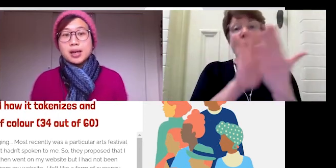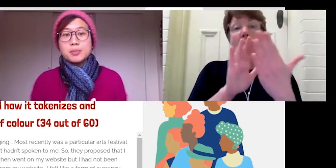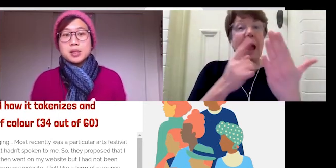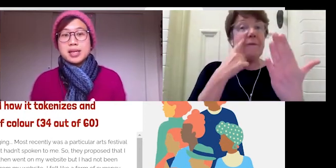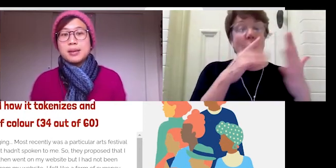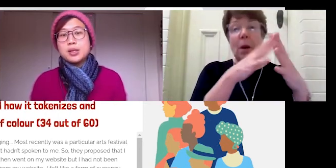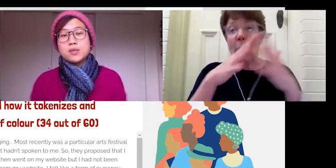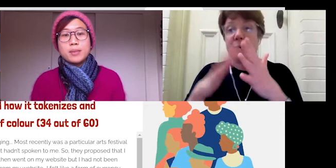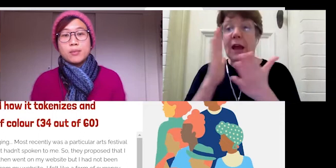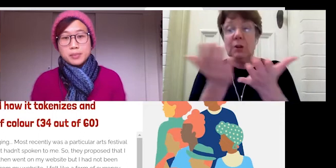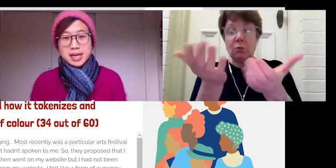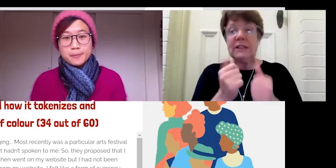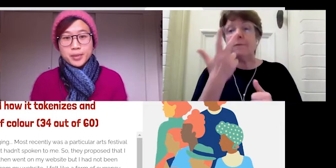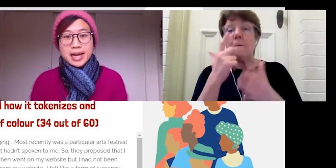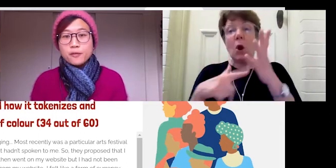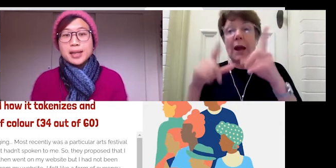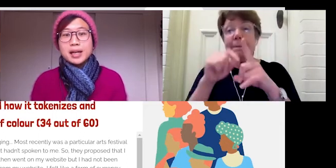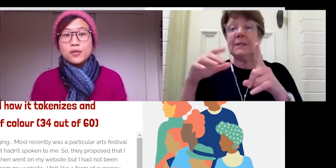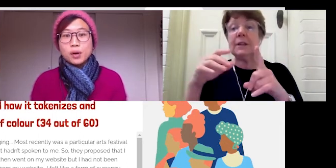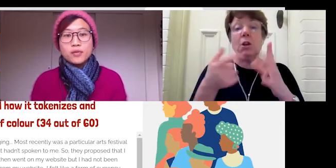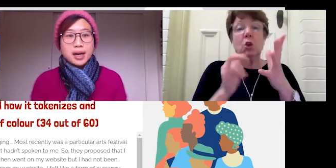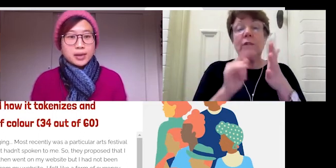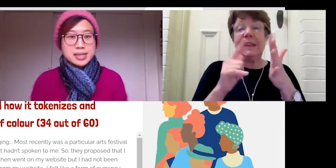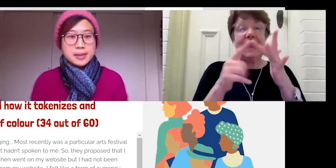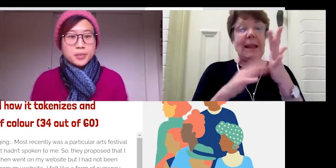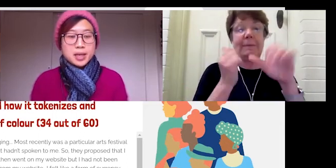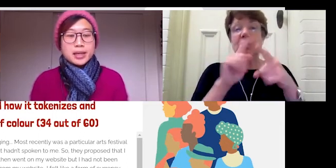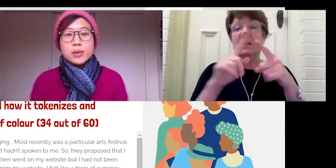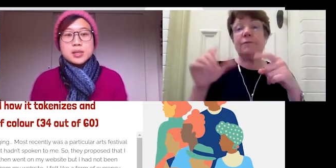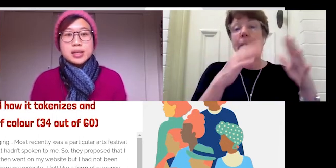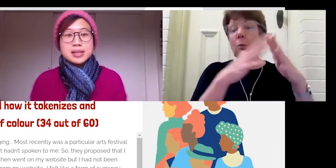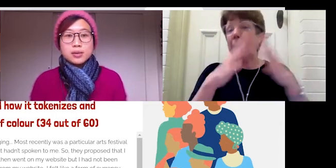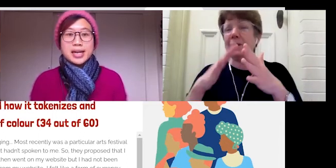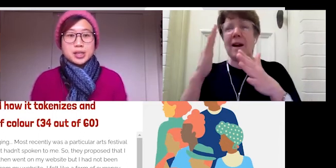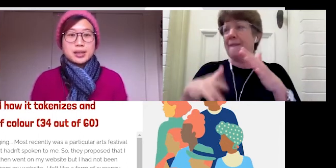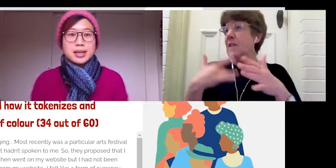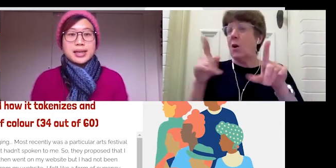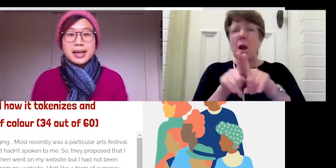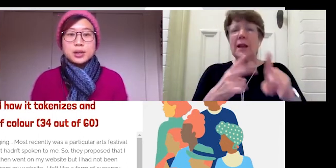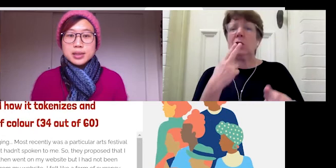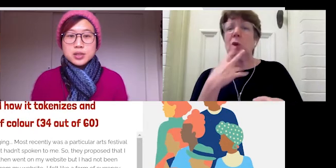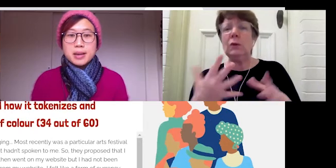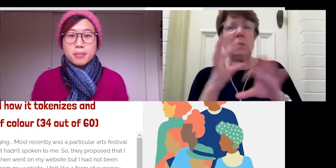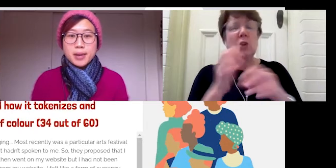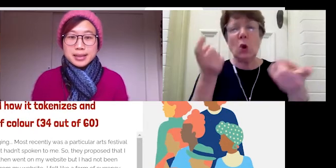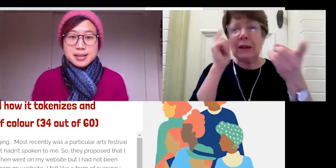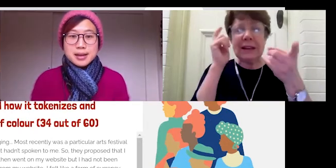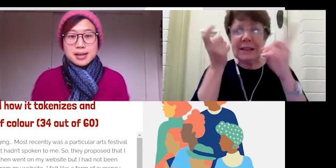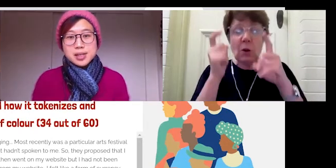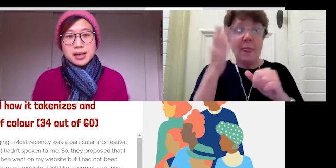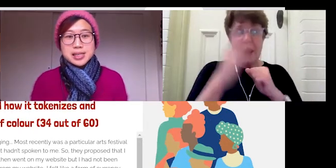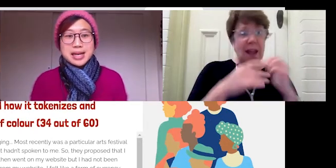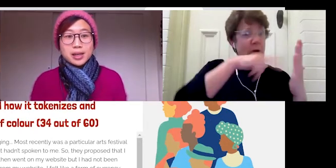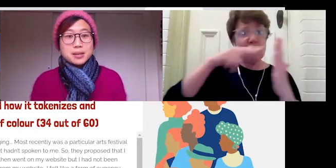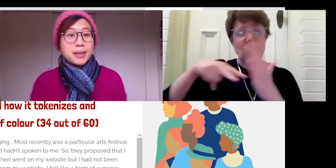got mock-ups using images from my website. I felt like a form of currency. There was no consideration. They hadn't looked into my practice,